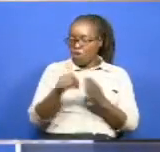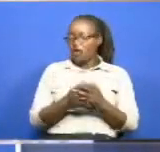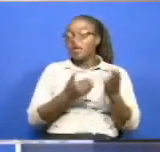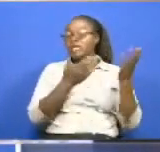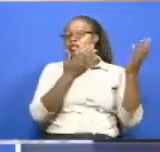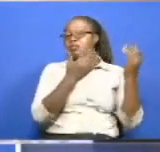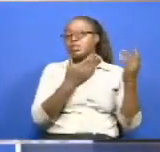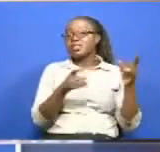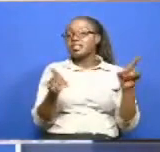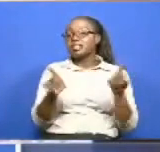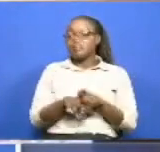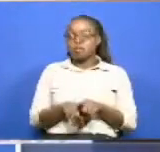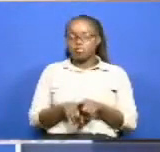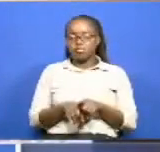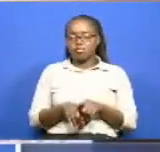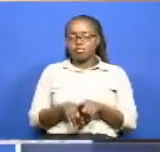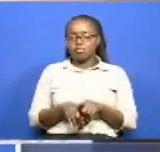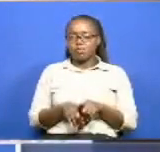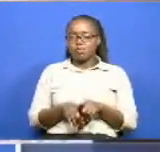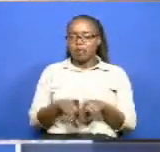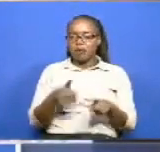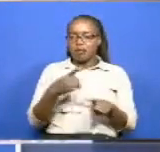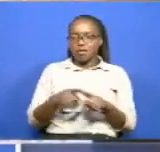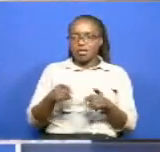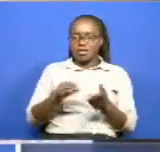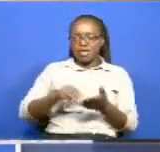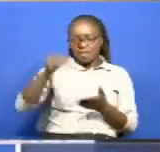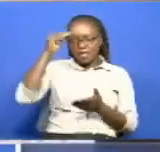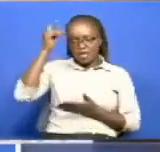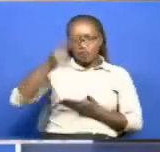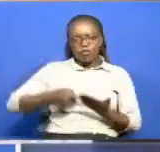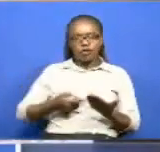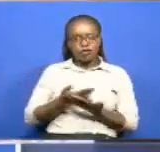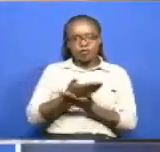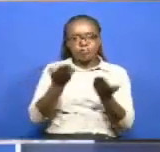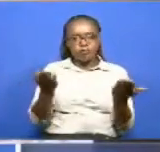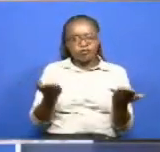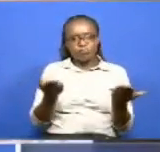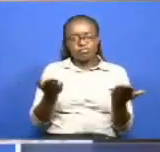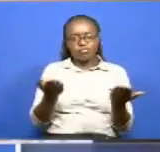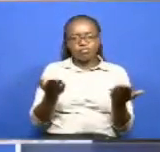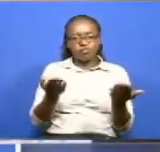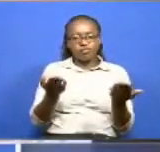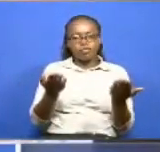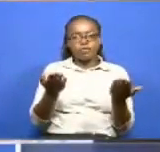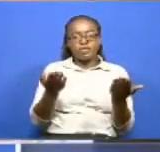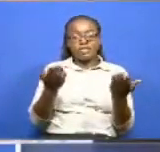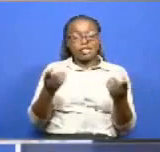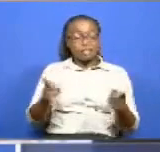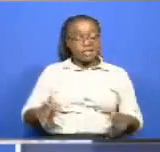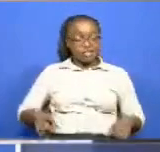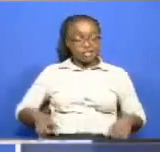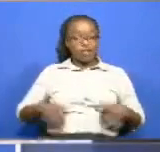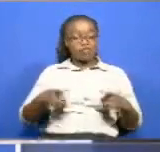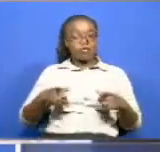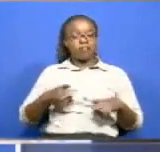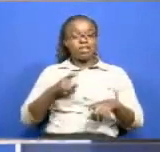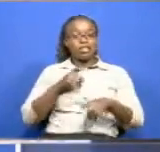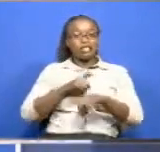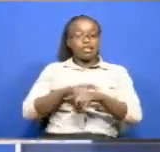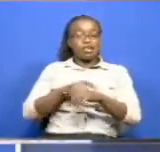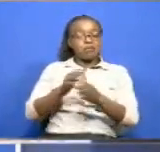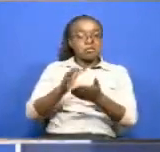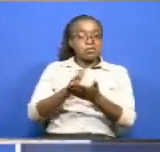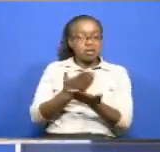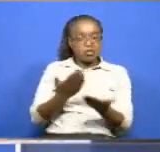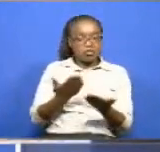expectation. What do we learn? In life, there are those moments